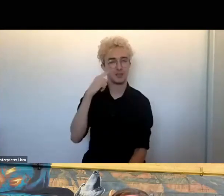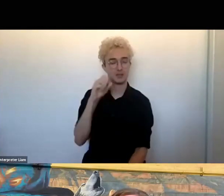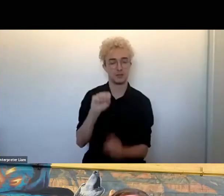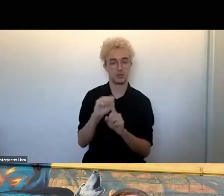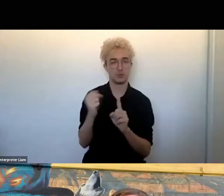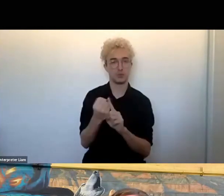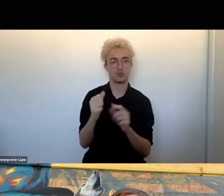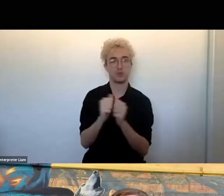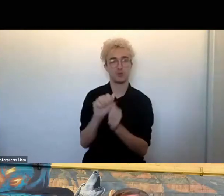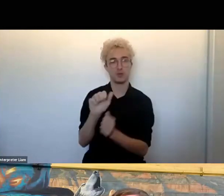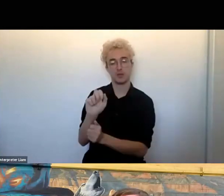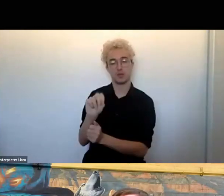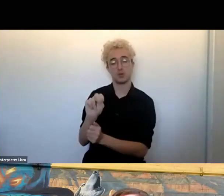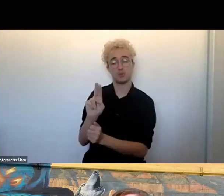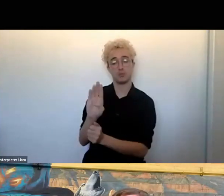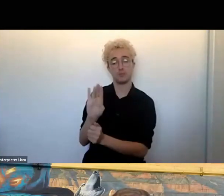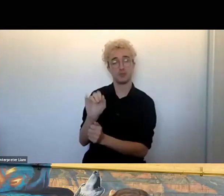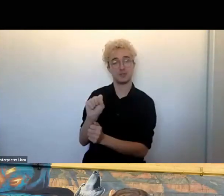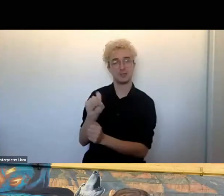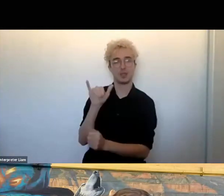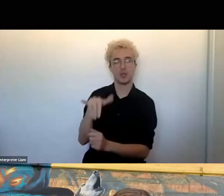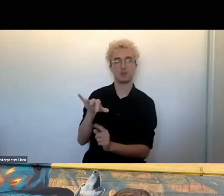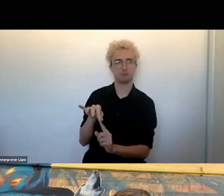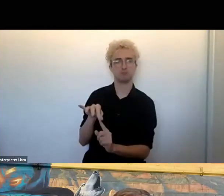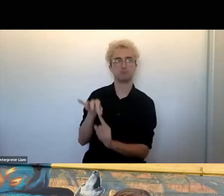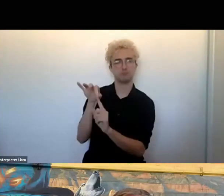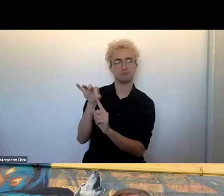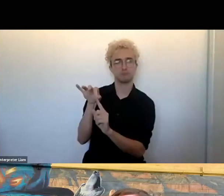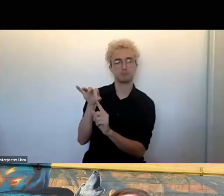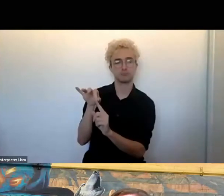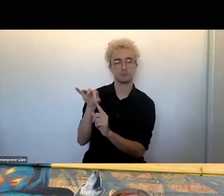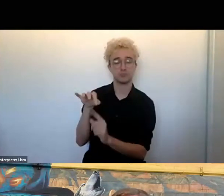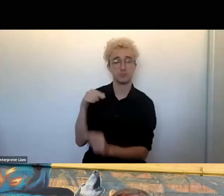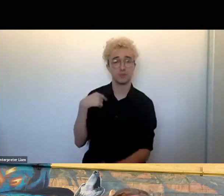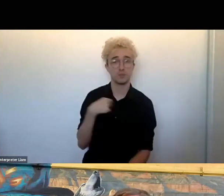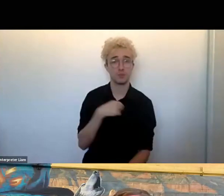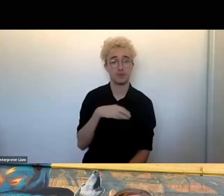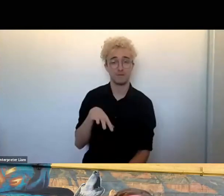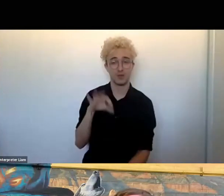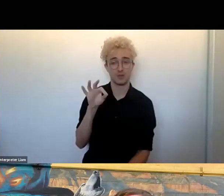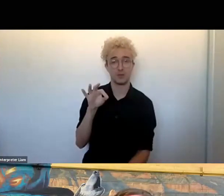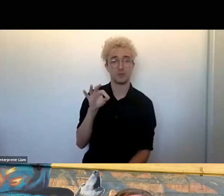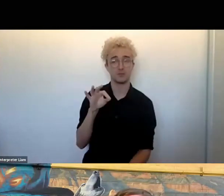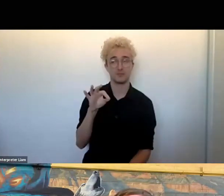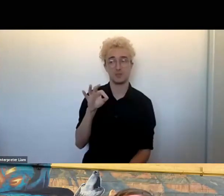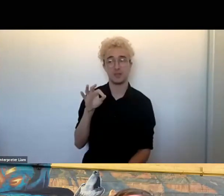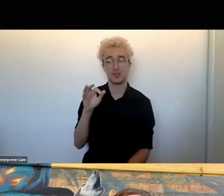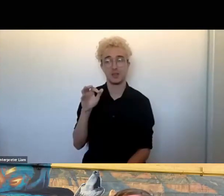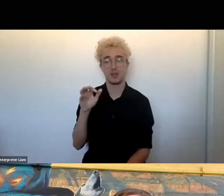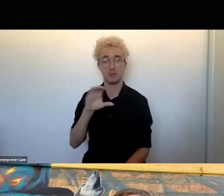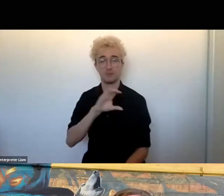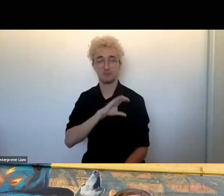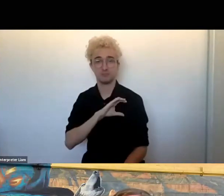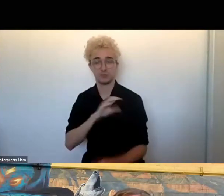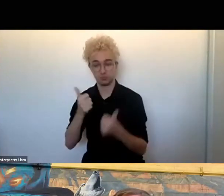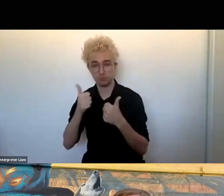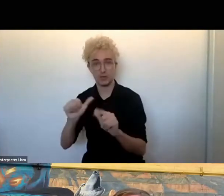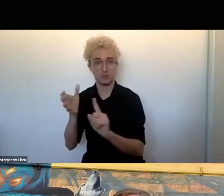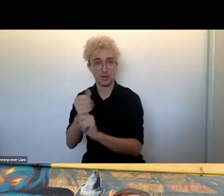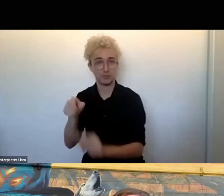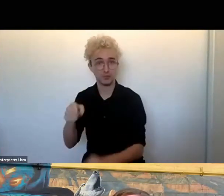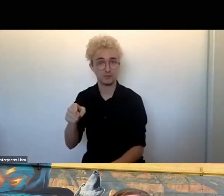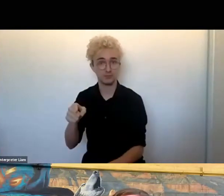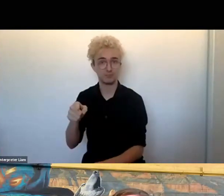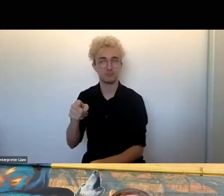unique in the fact that we found out they were actively trying to capture him in